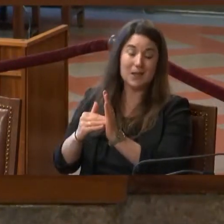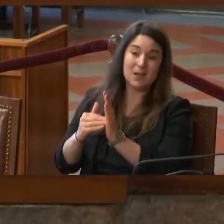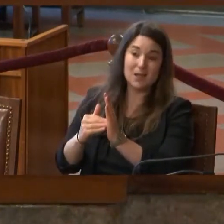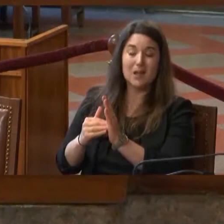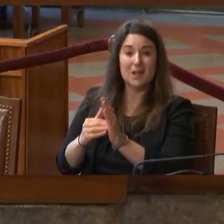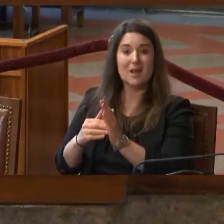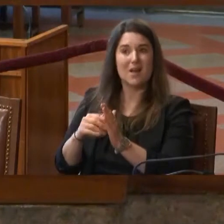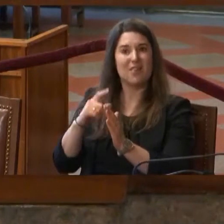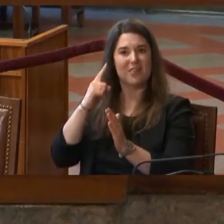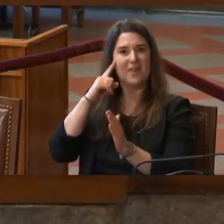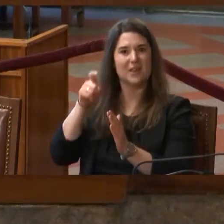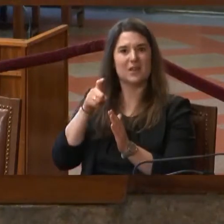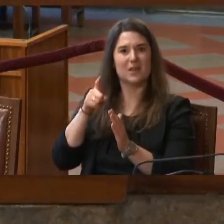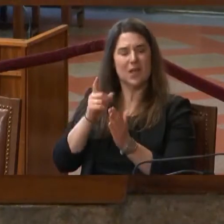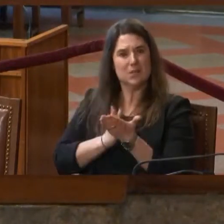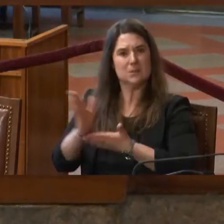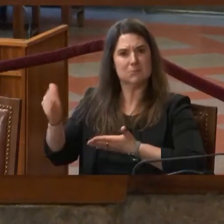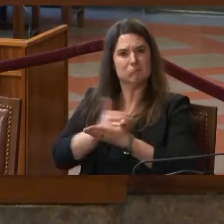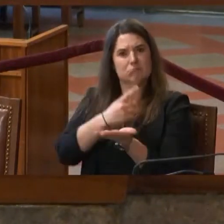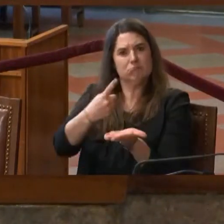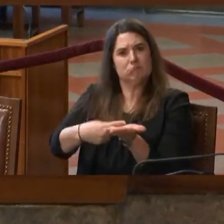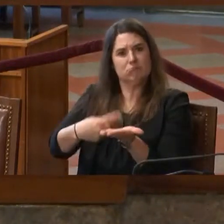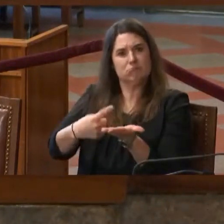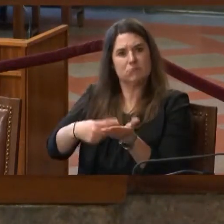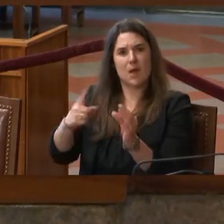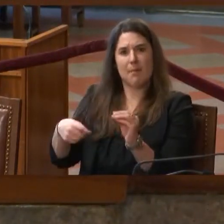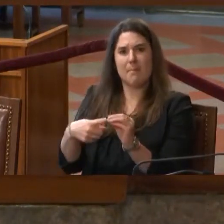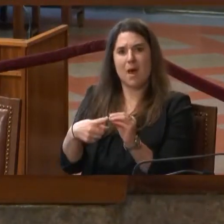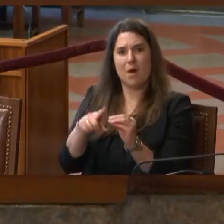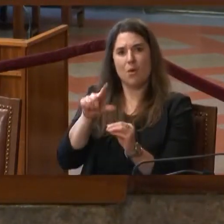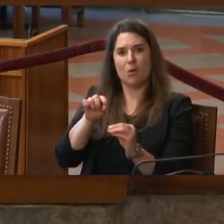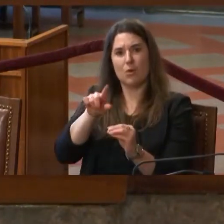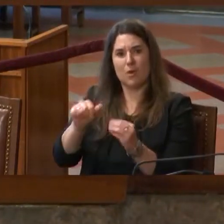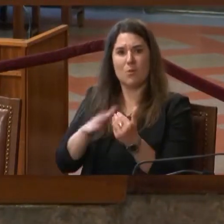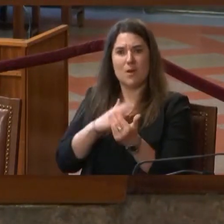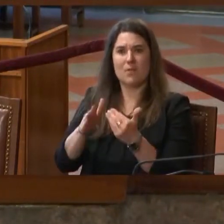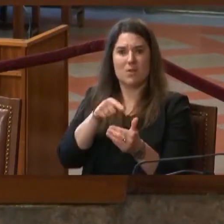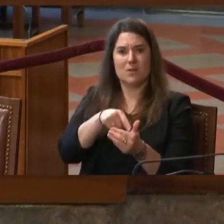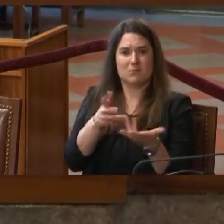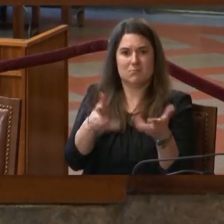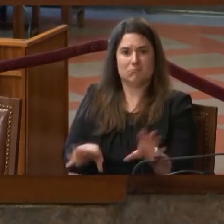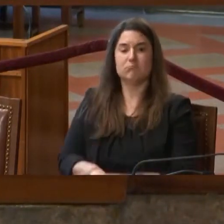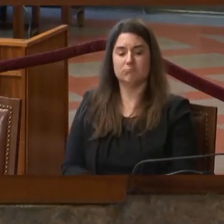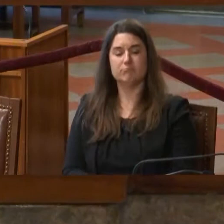think we'll have to have a very robust conversation about LERTA once we indeed do get out of this.